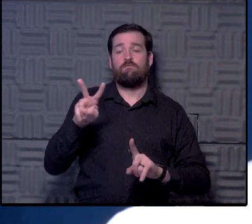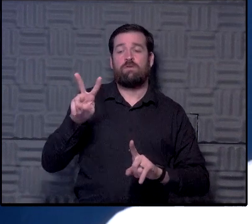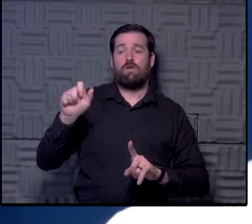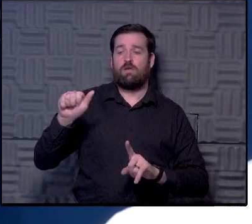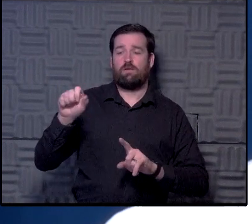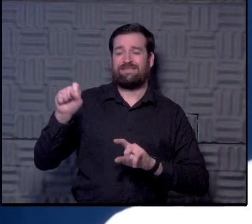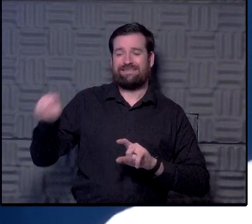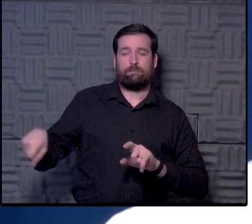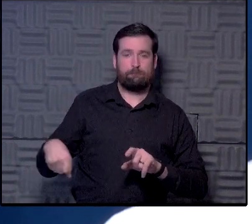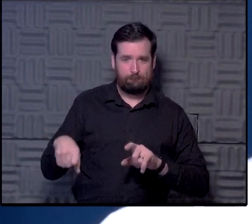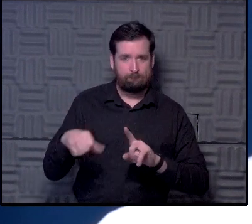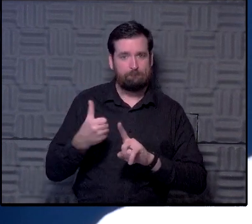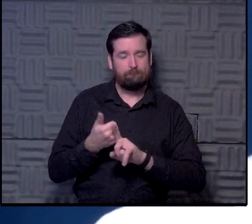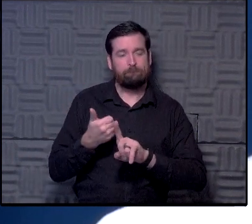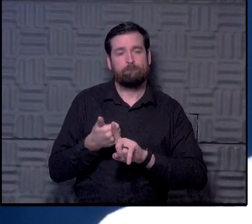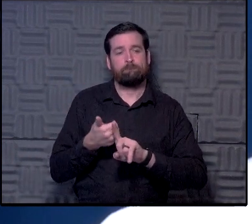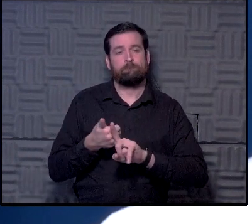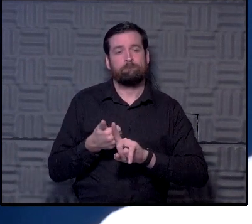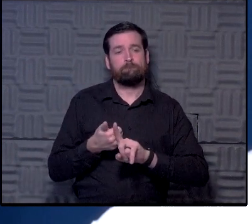system has,